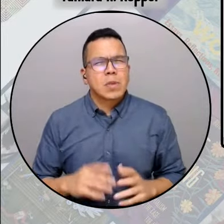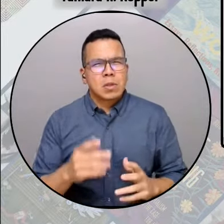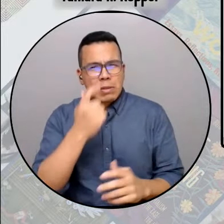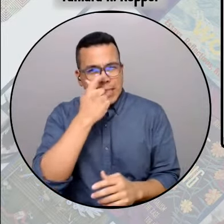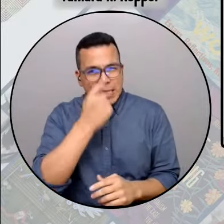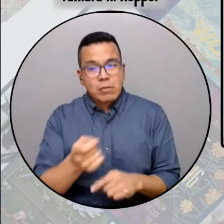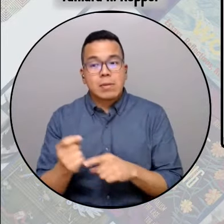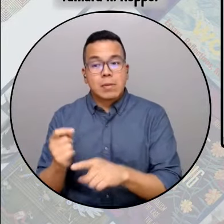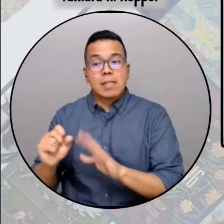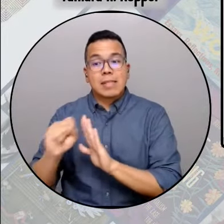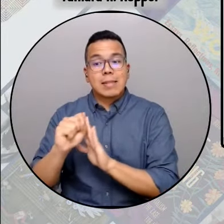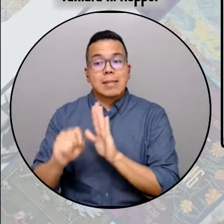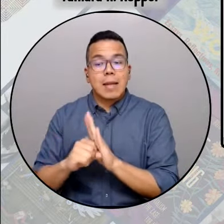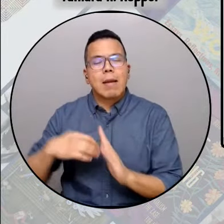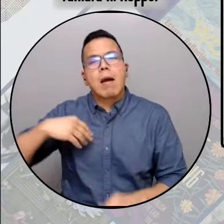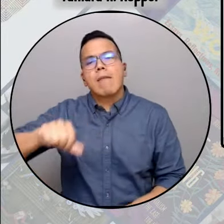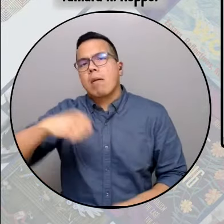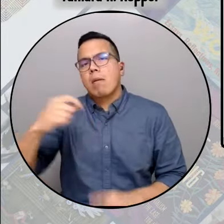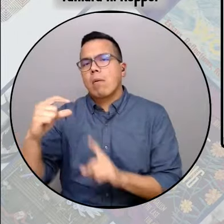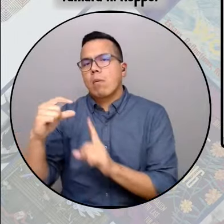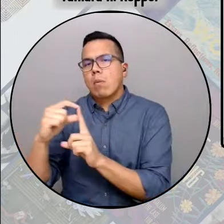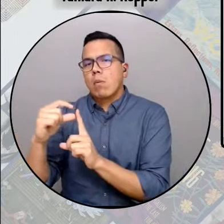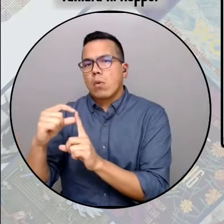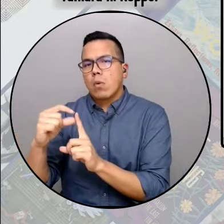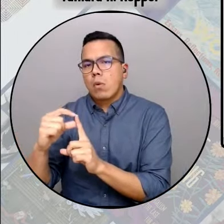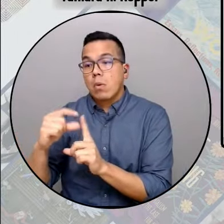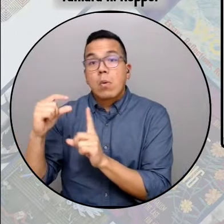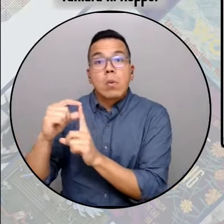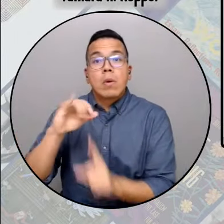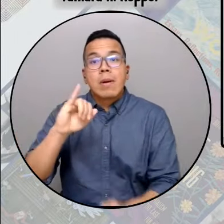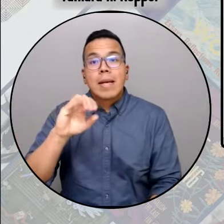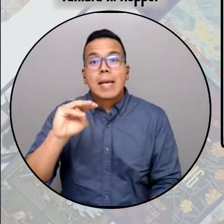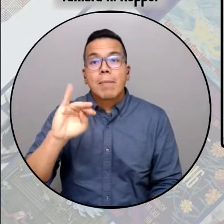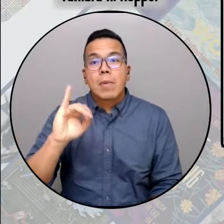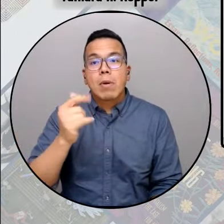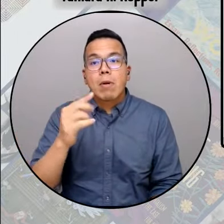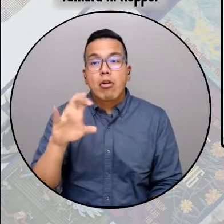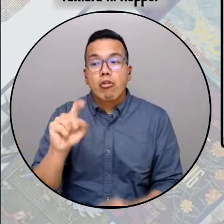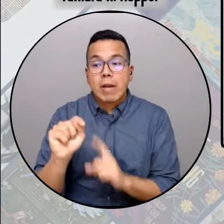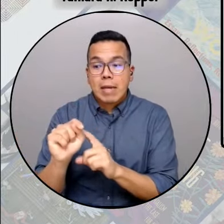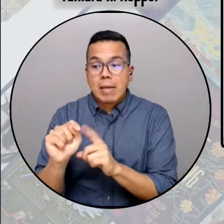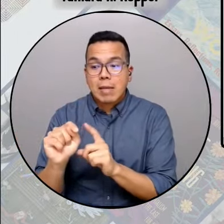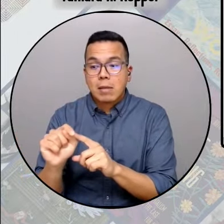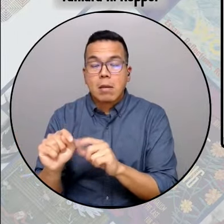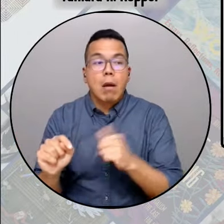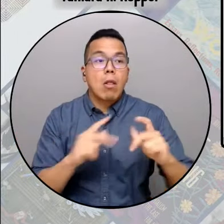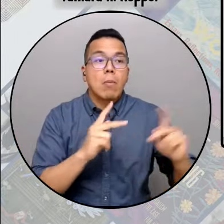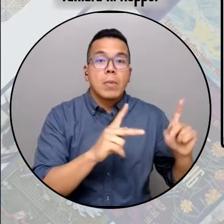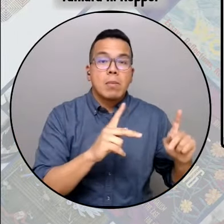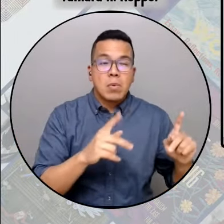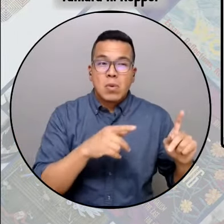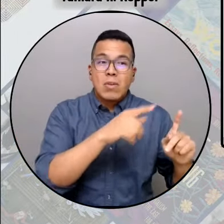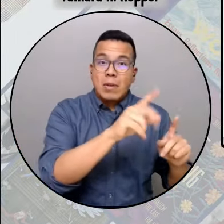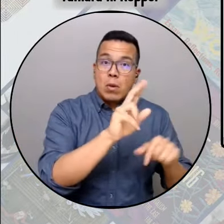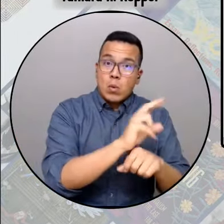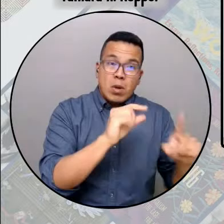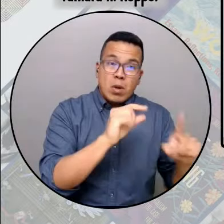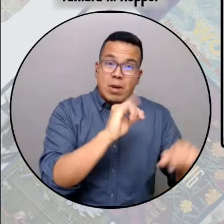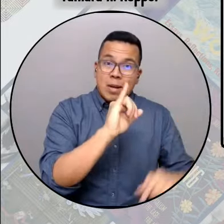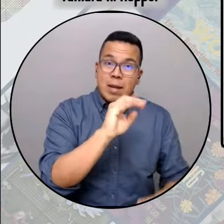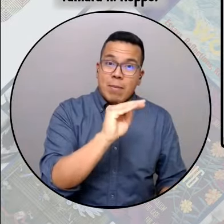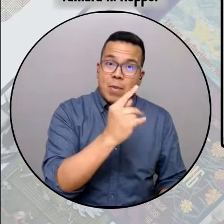different term. What immigrant means to them is not necessarily what other people might use the term immigrant for. And one